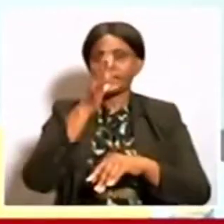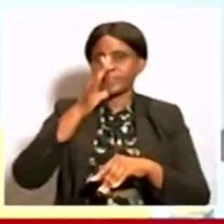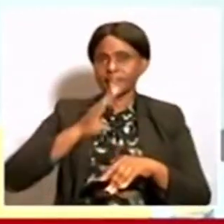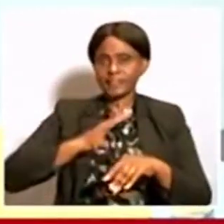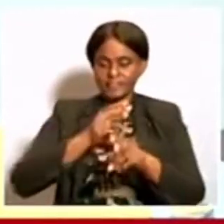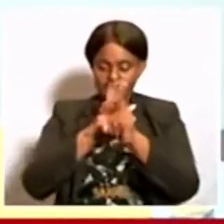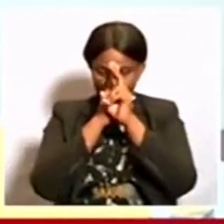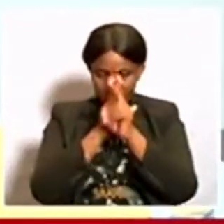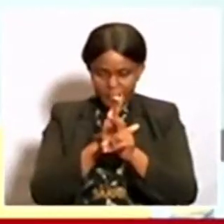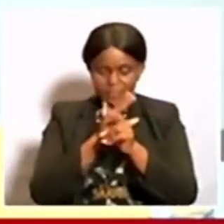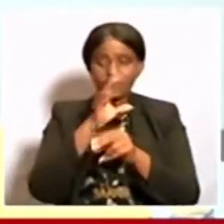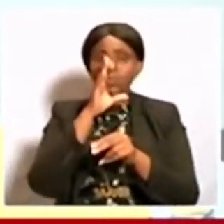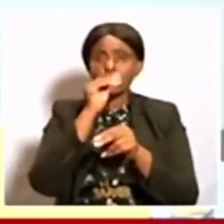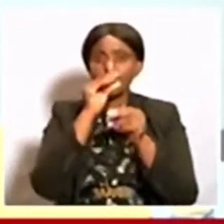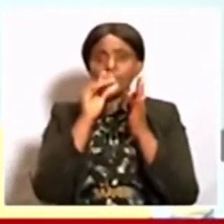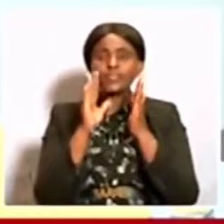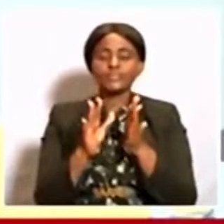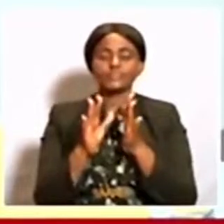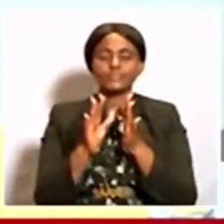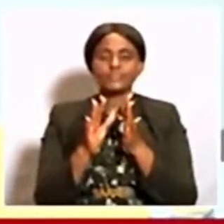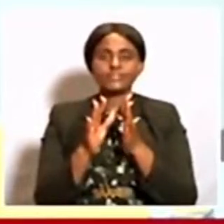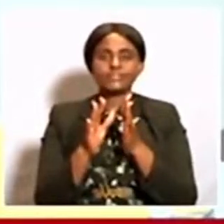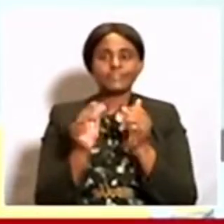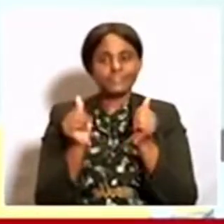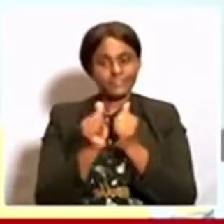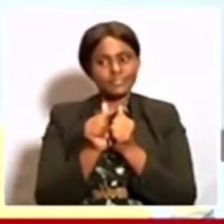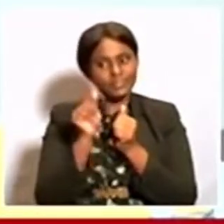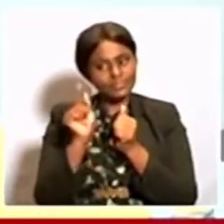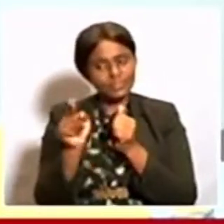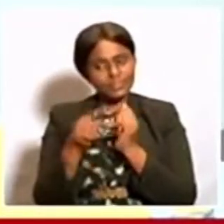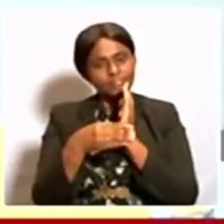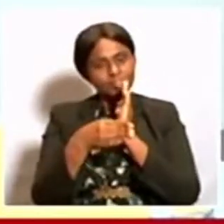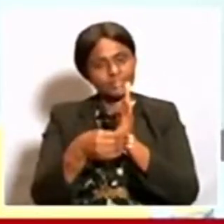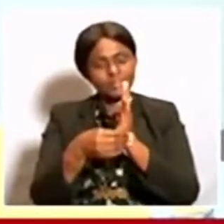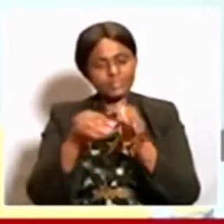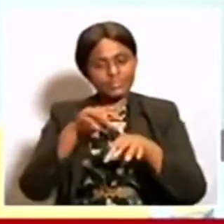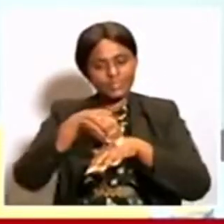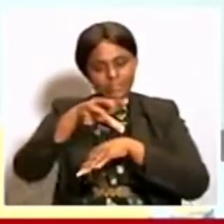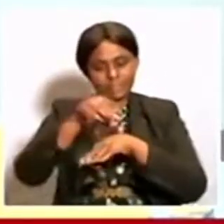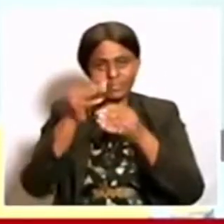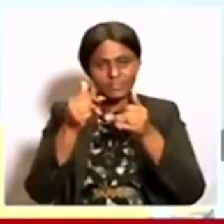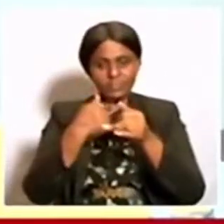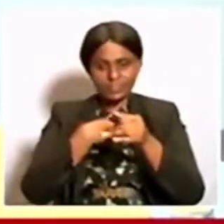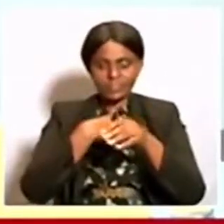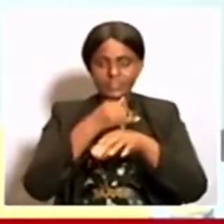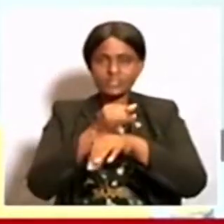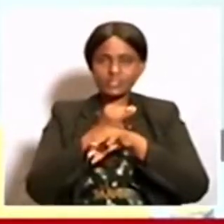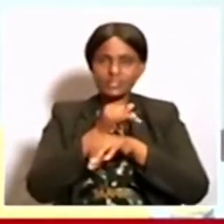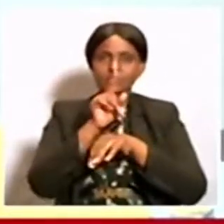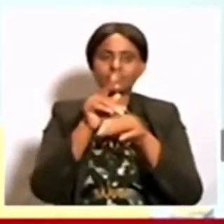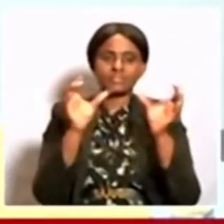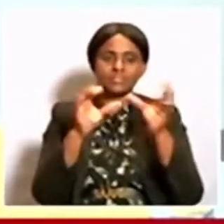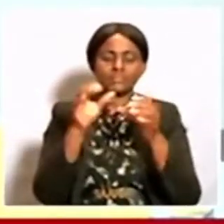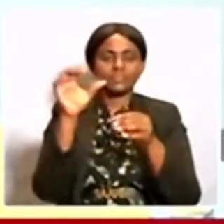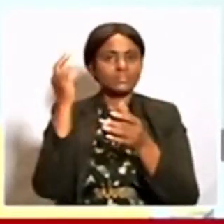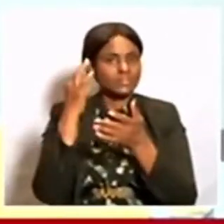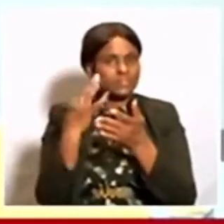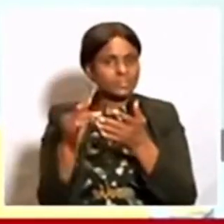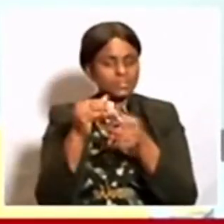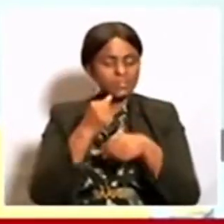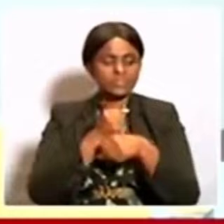Honorable Speaker. With that guidance now, I want to invite you, Council Secretary, to make your submission